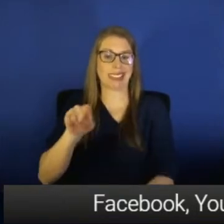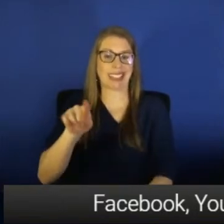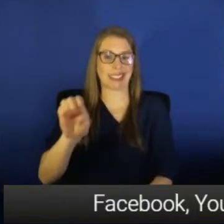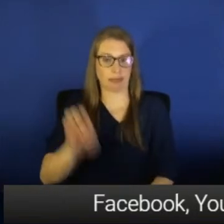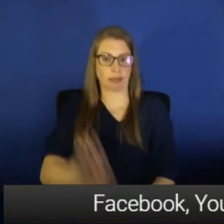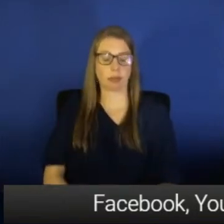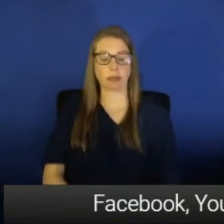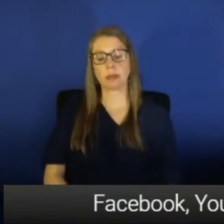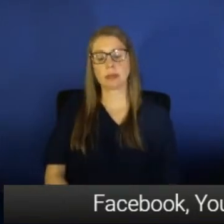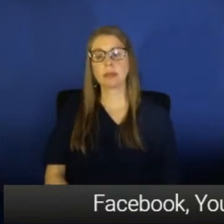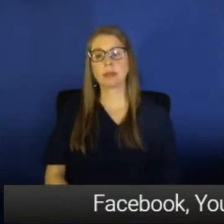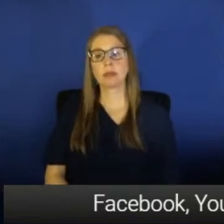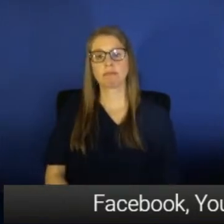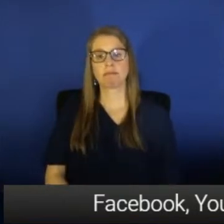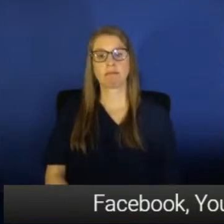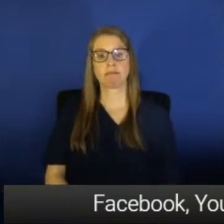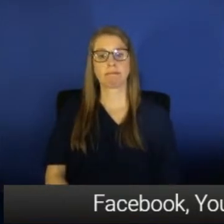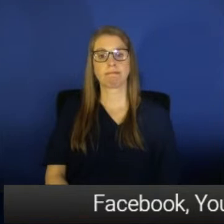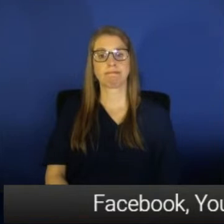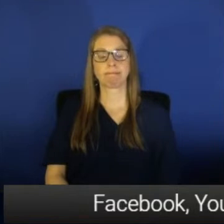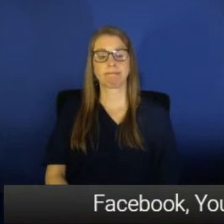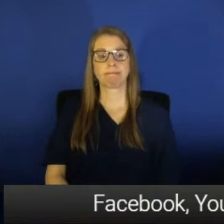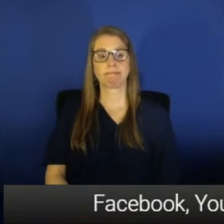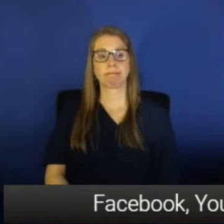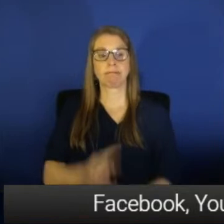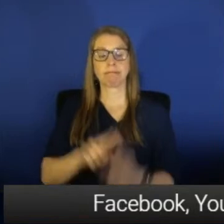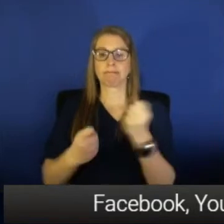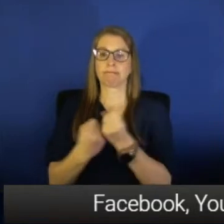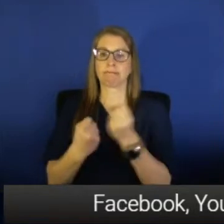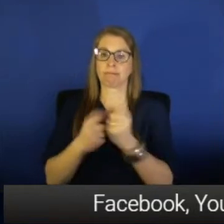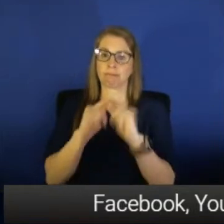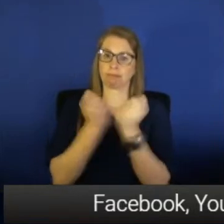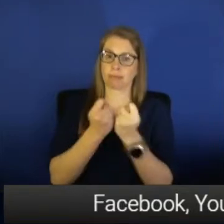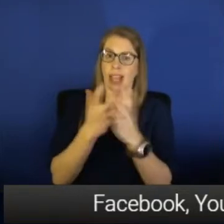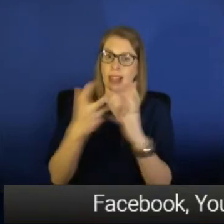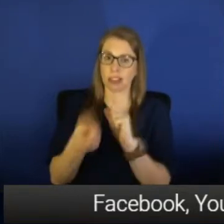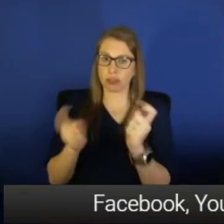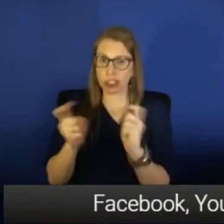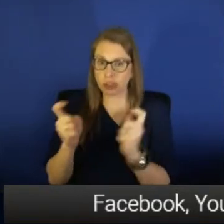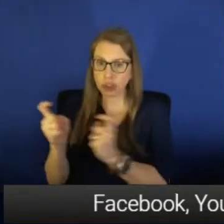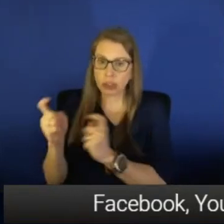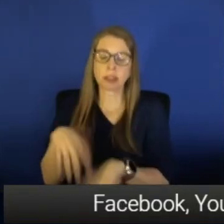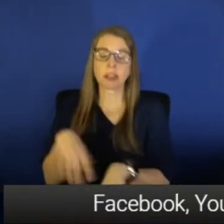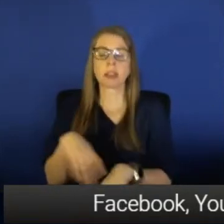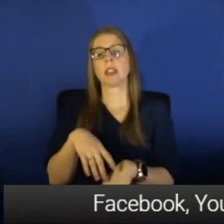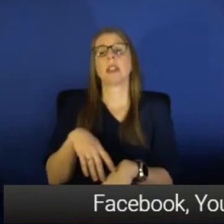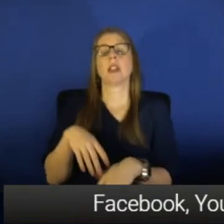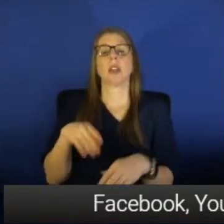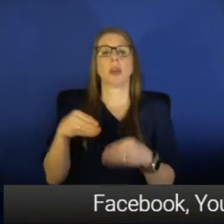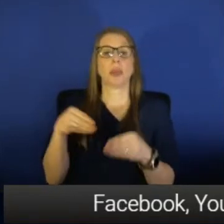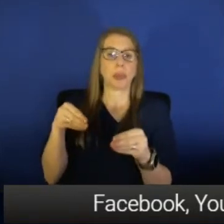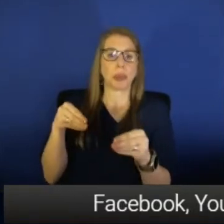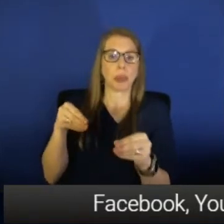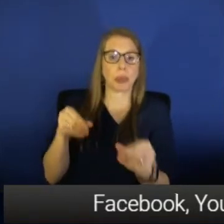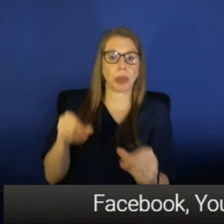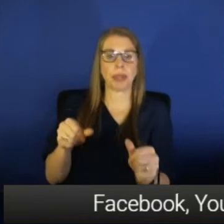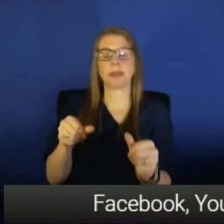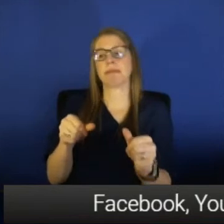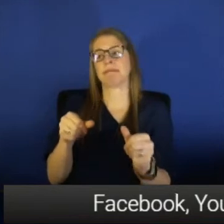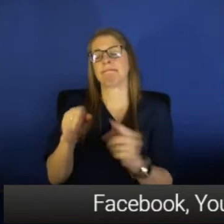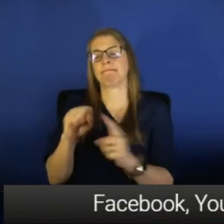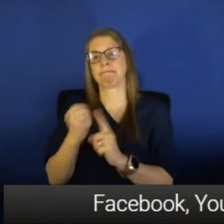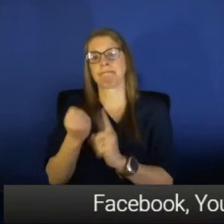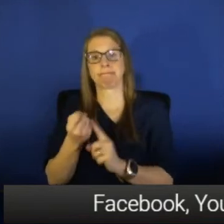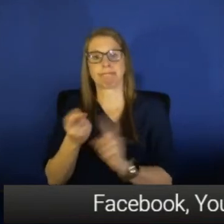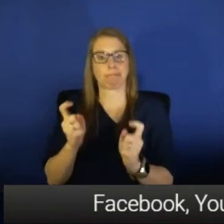a testament to this team that there was a whole lot of changes, and it was a very fluid situation as far as what